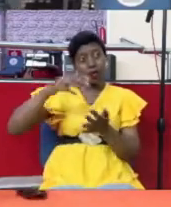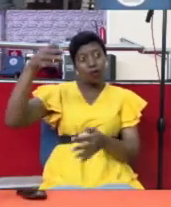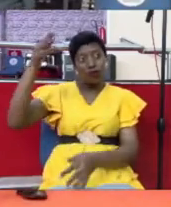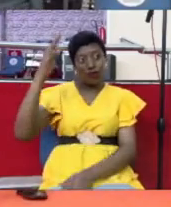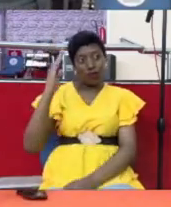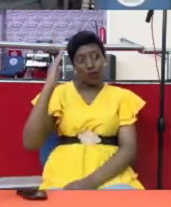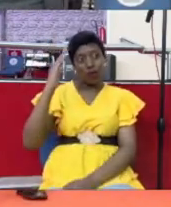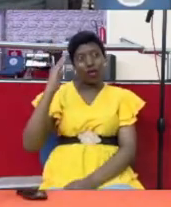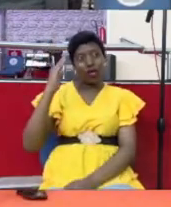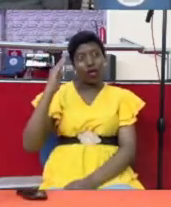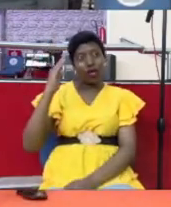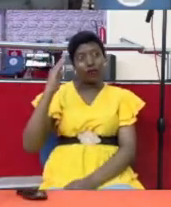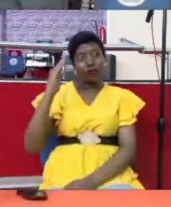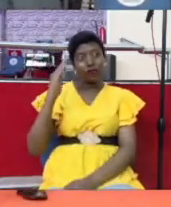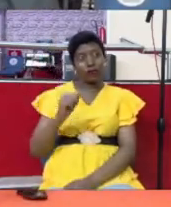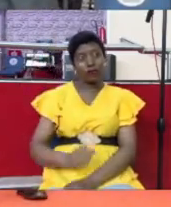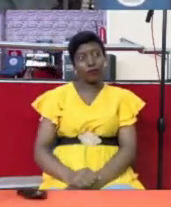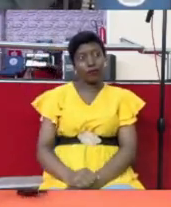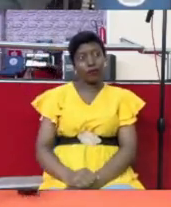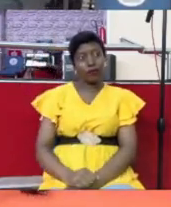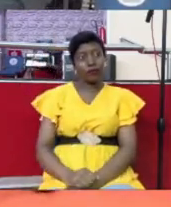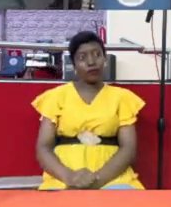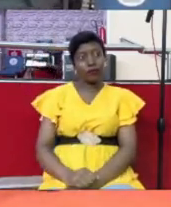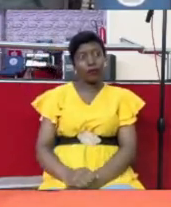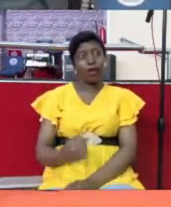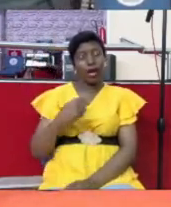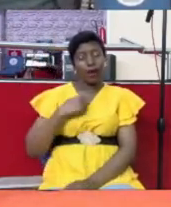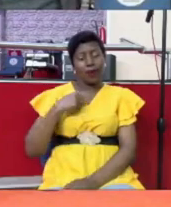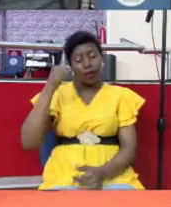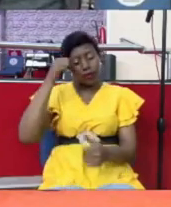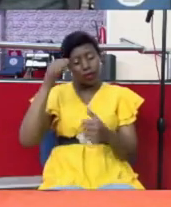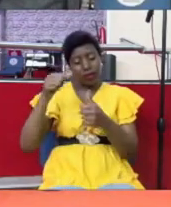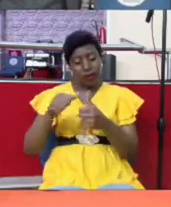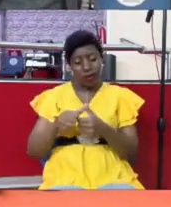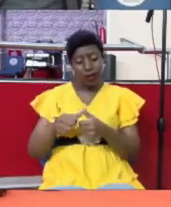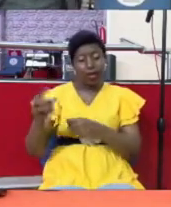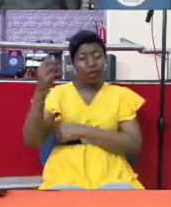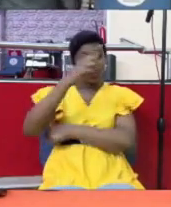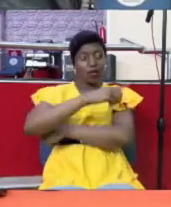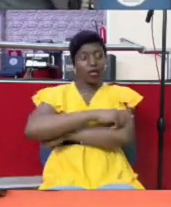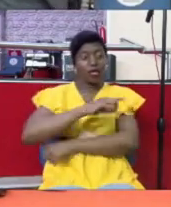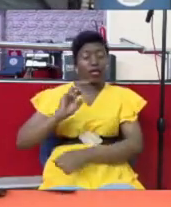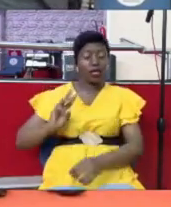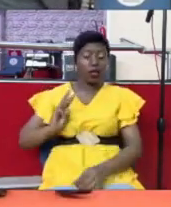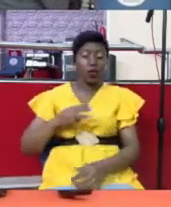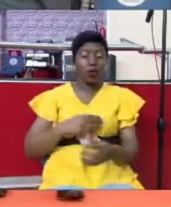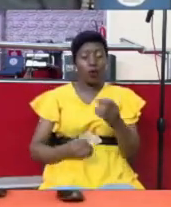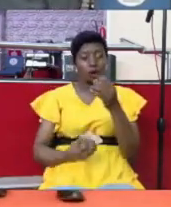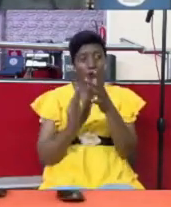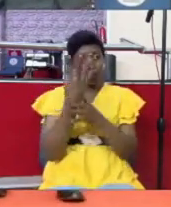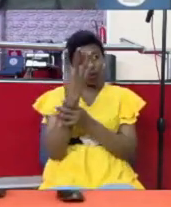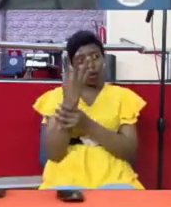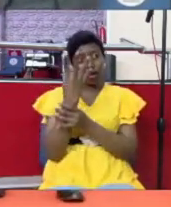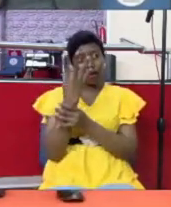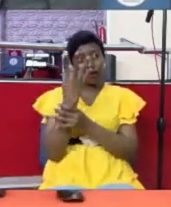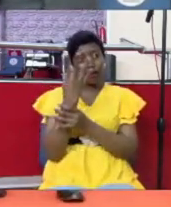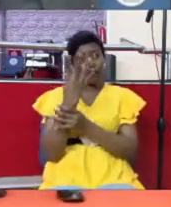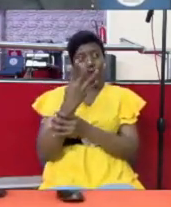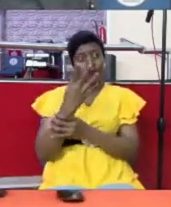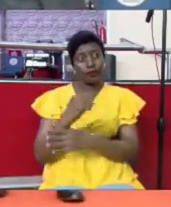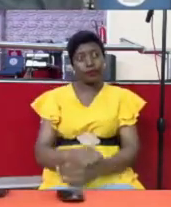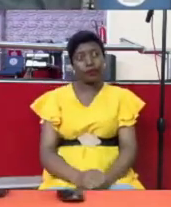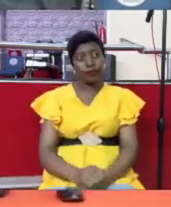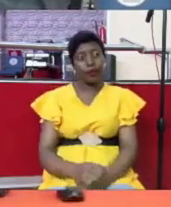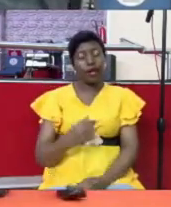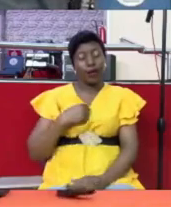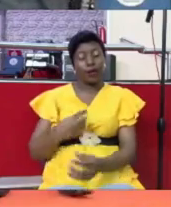ufalme wake na utakatifu wake. And I was just being reminded of the days when we were growing up. Nikawa nakumbuka siku tulizokuwa twakuwa. I